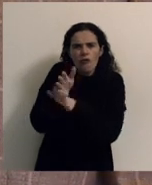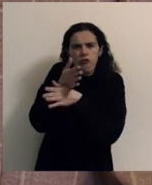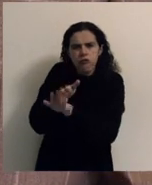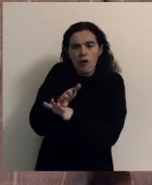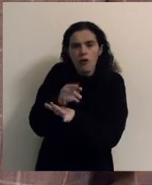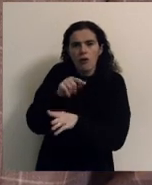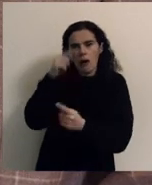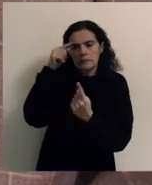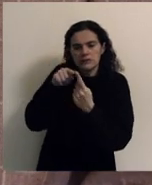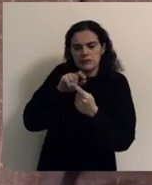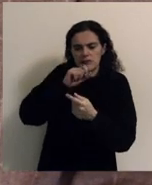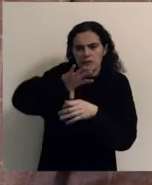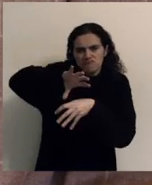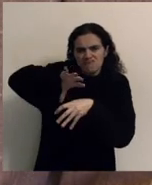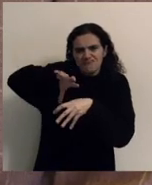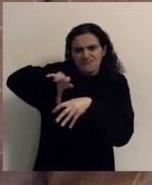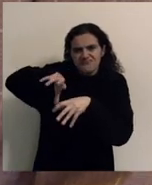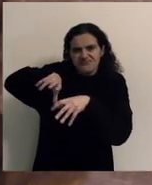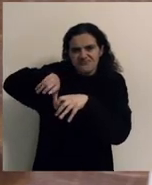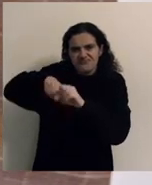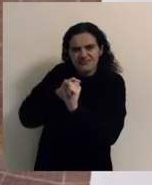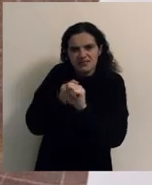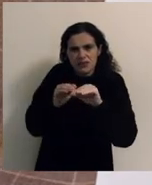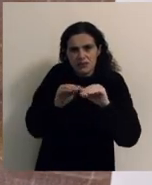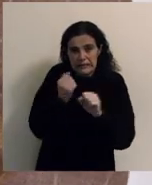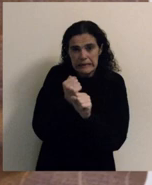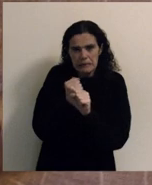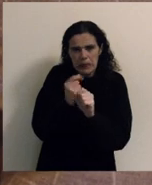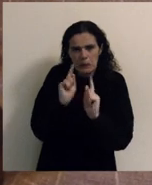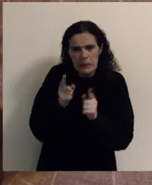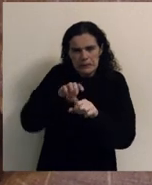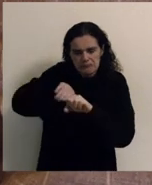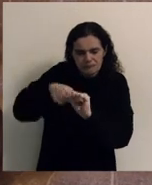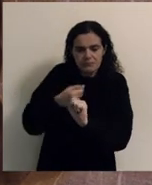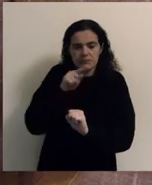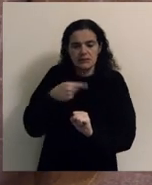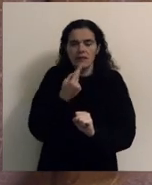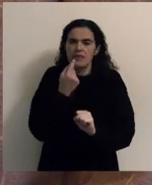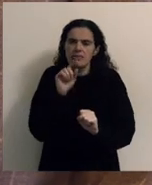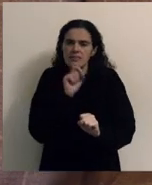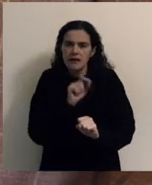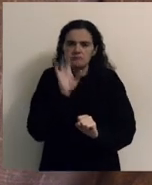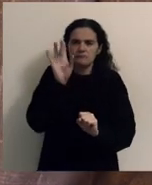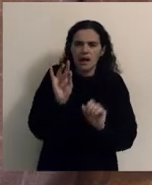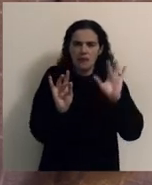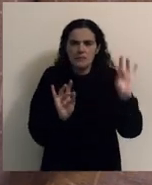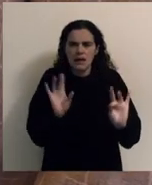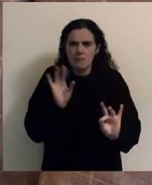to erode and destroy the surface of the work. And over here, he's collaged a